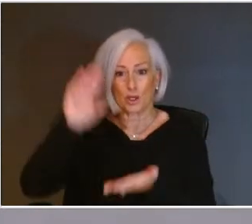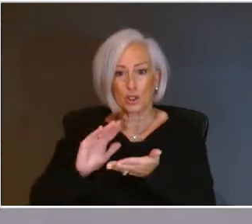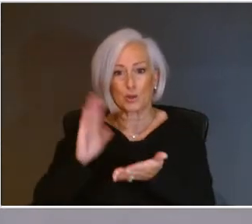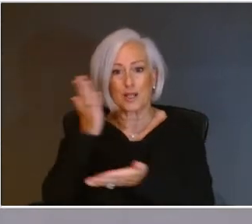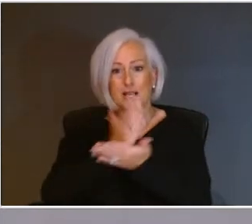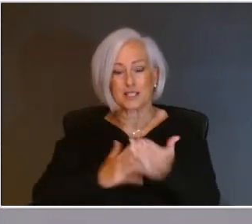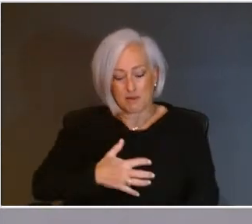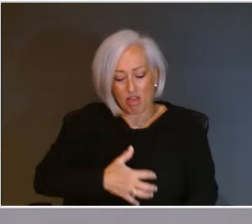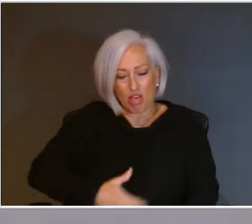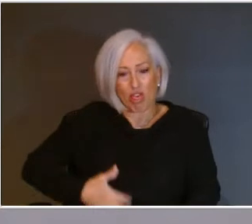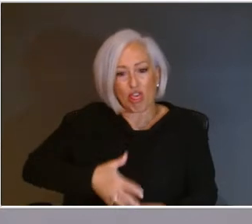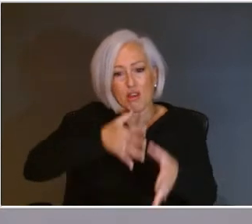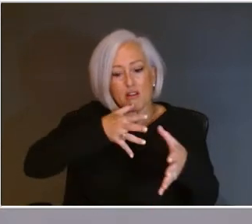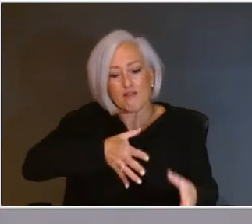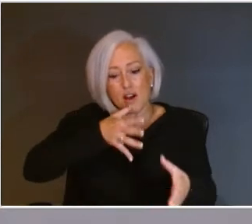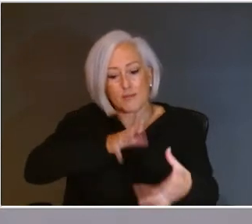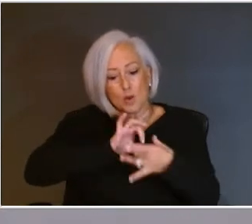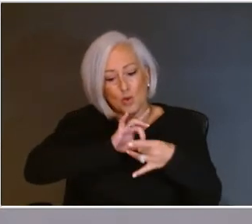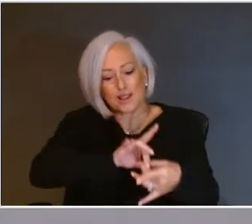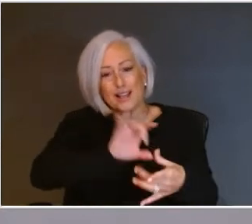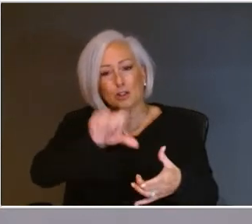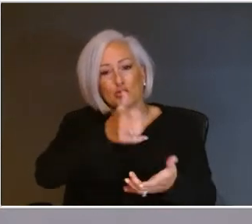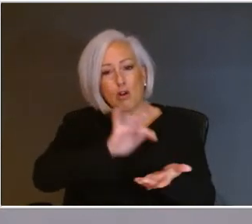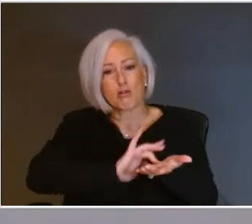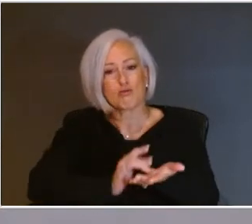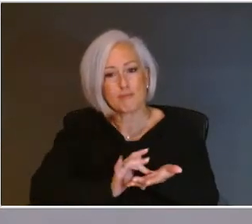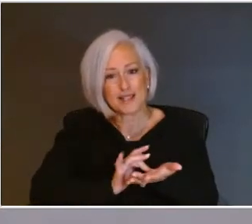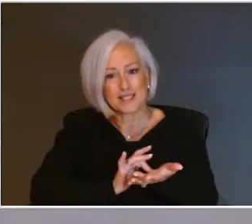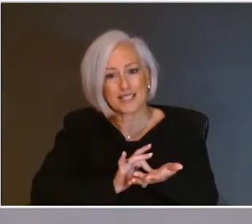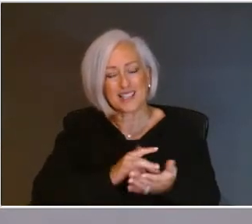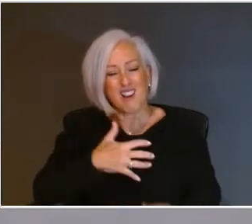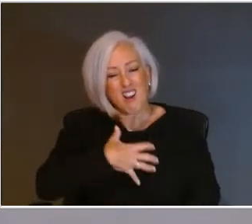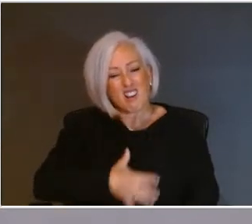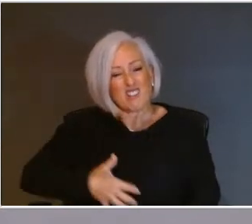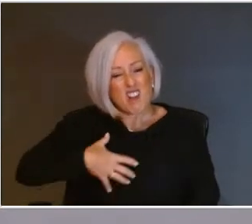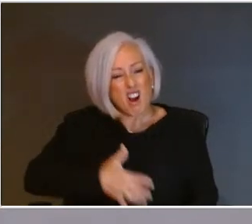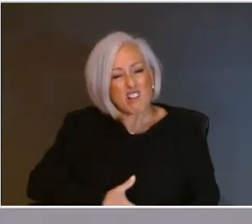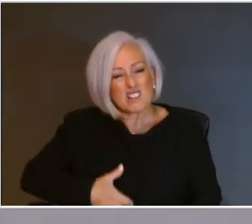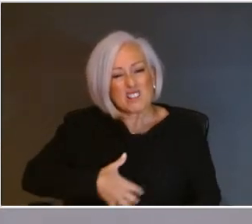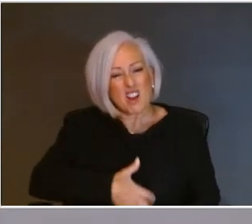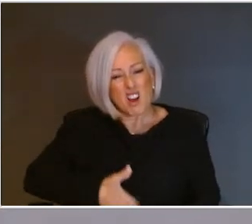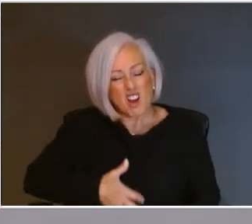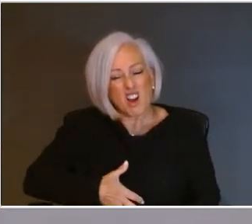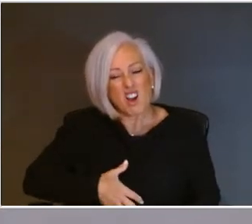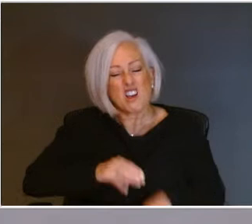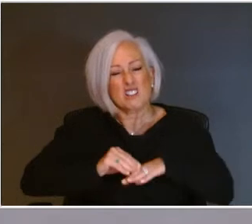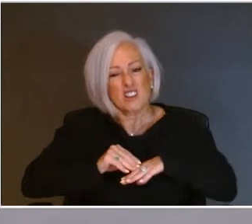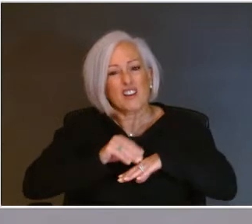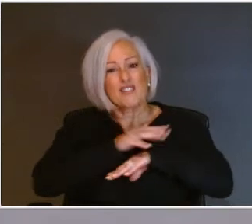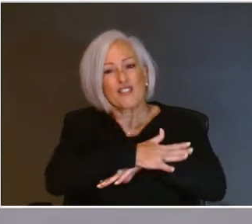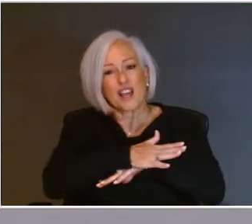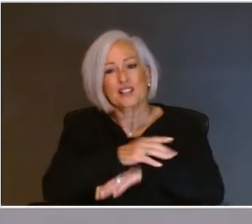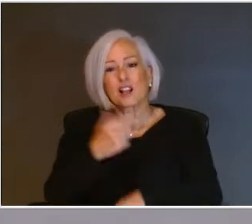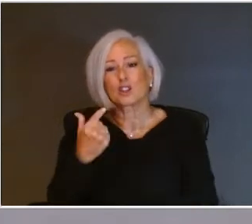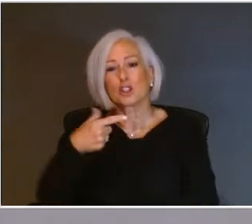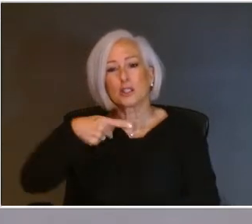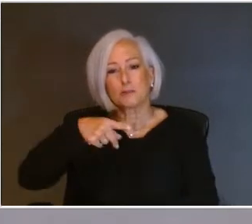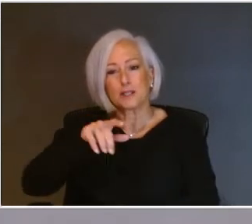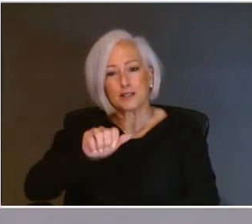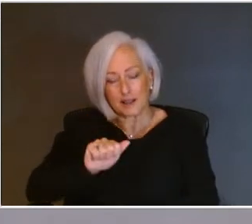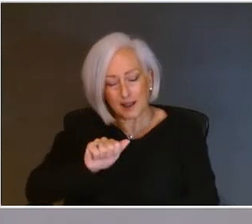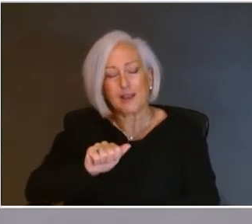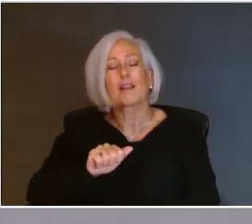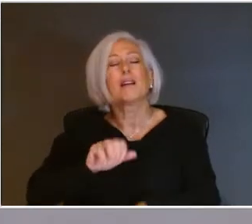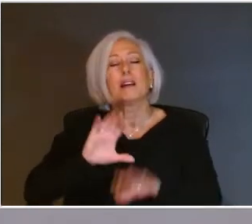vomiting components that come with some of the other medications. Nausea is a big side effect on the other gepant class of medications, so this does help with